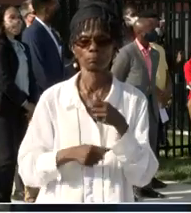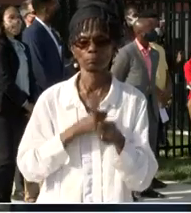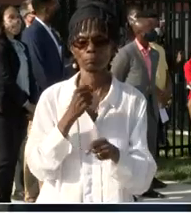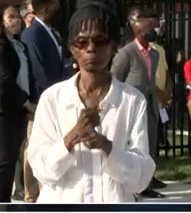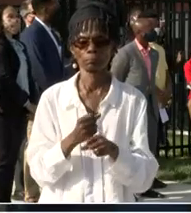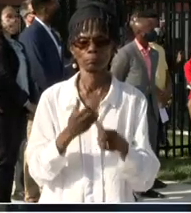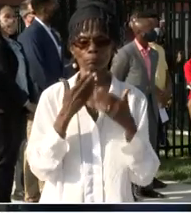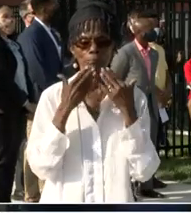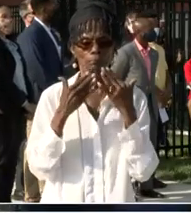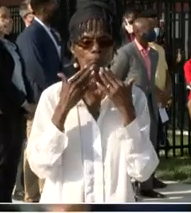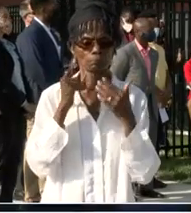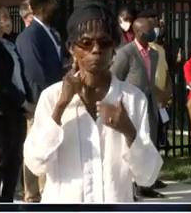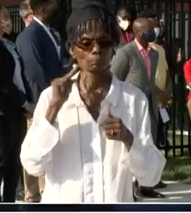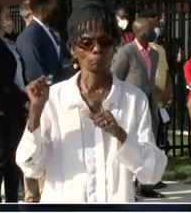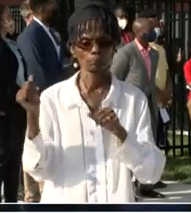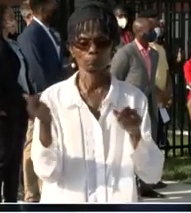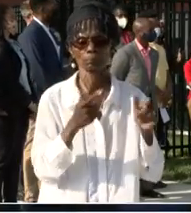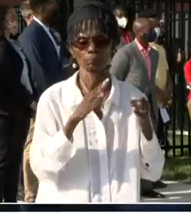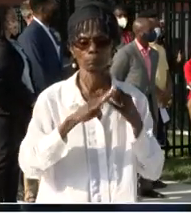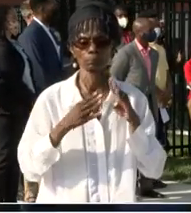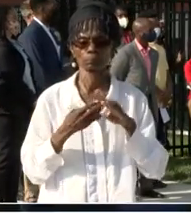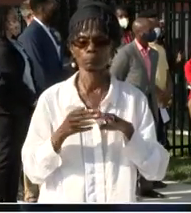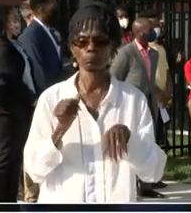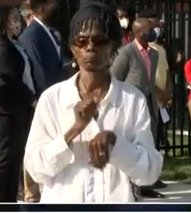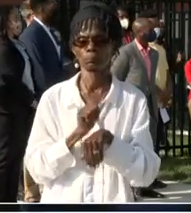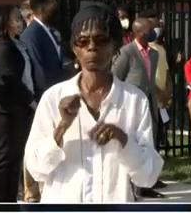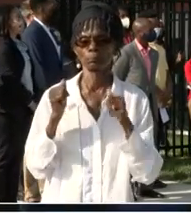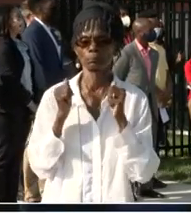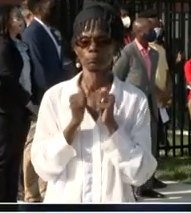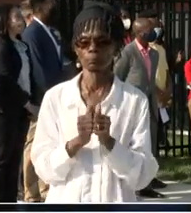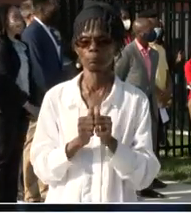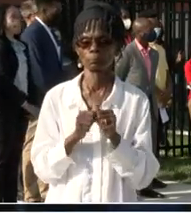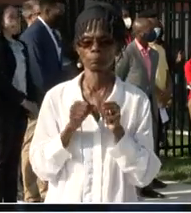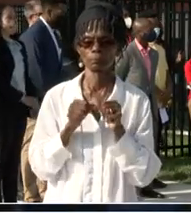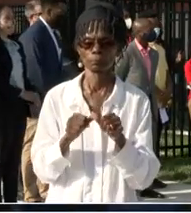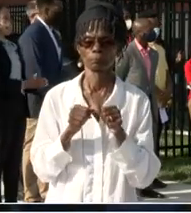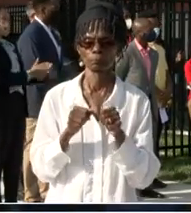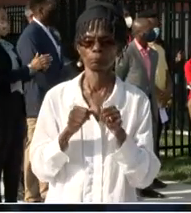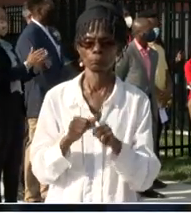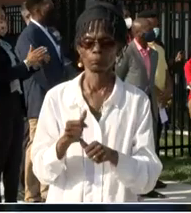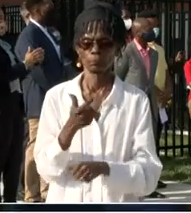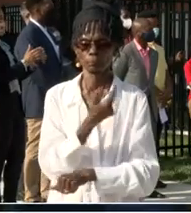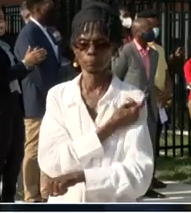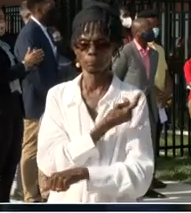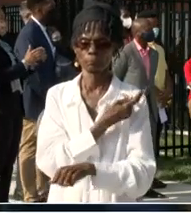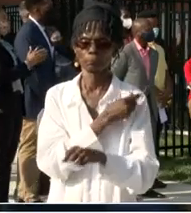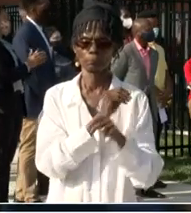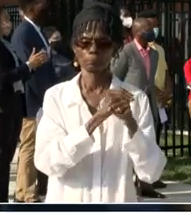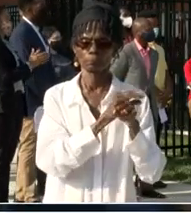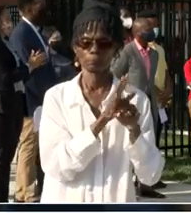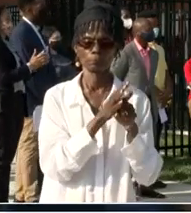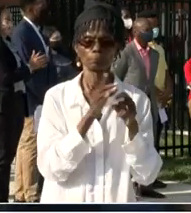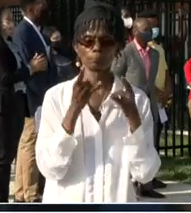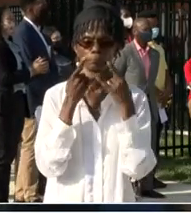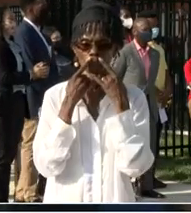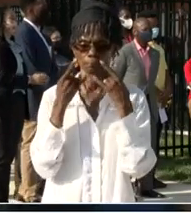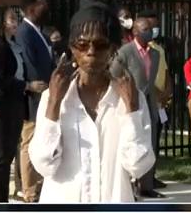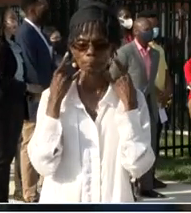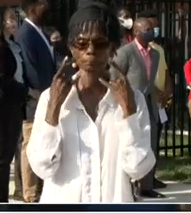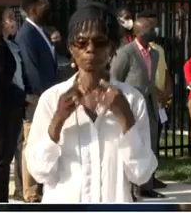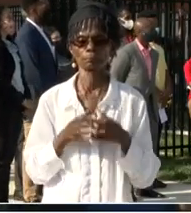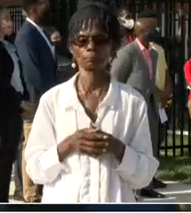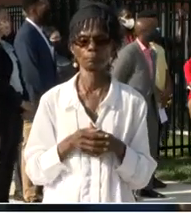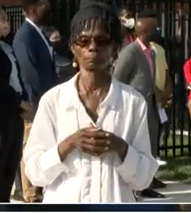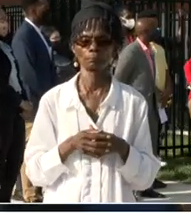for us to be stronger together. Let's all continue to get vaccinated. Let's wear our masks. Let's do everything possible so this